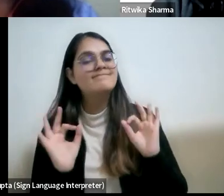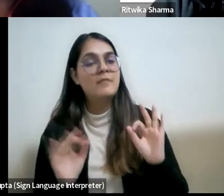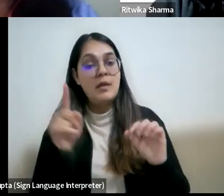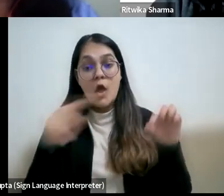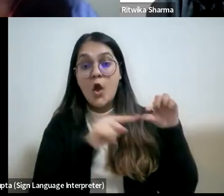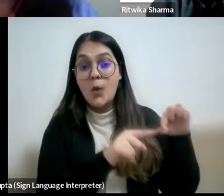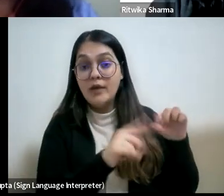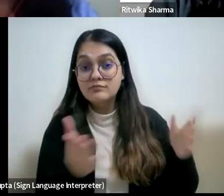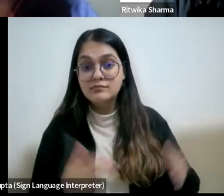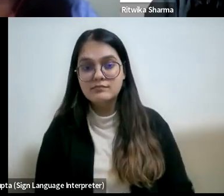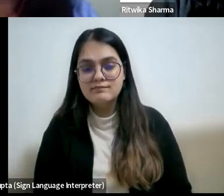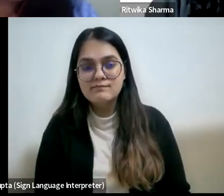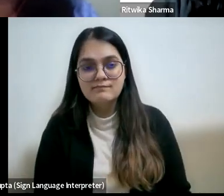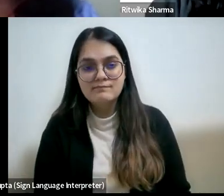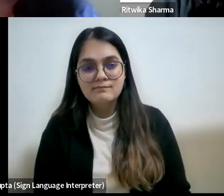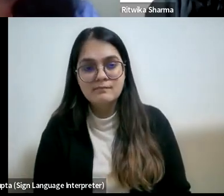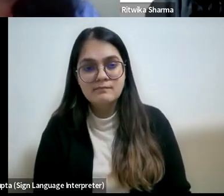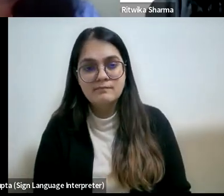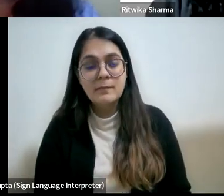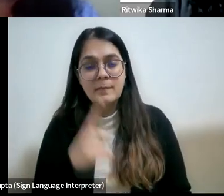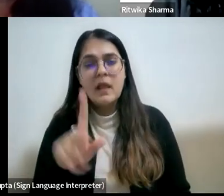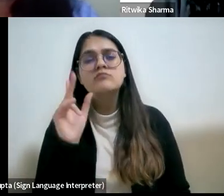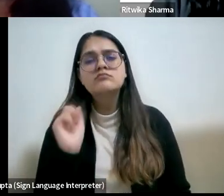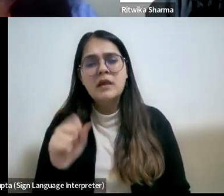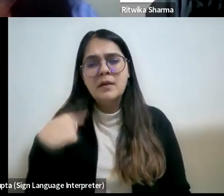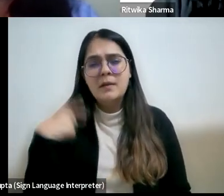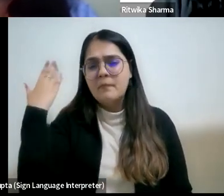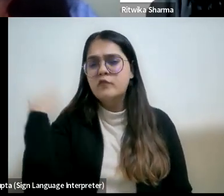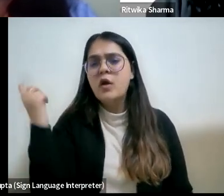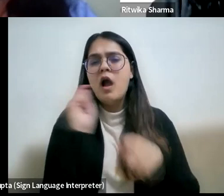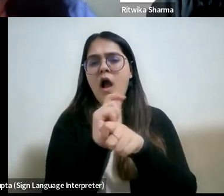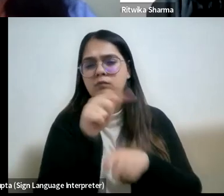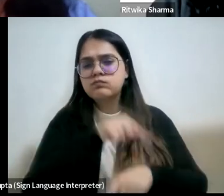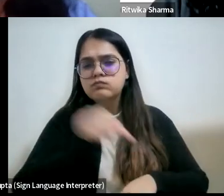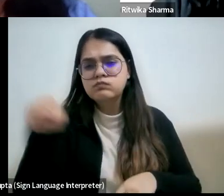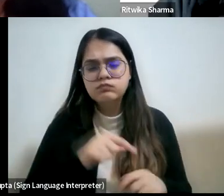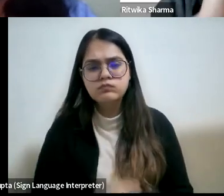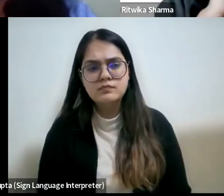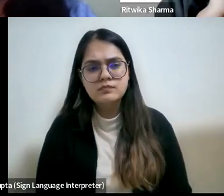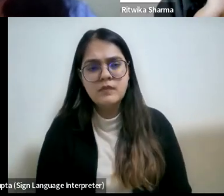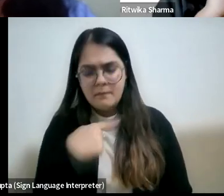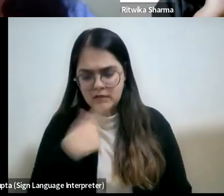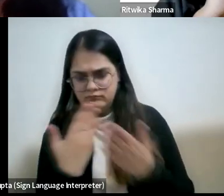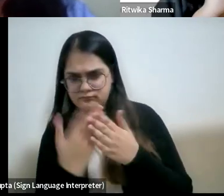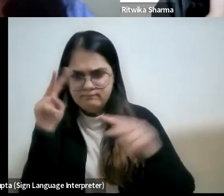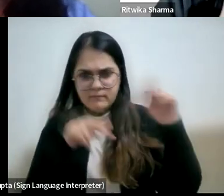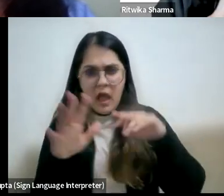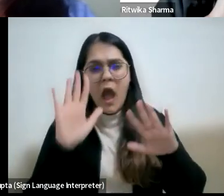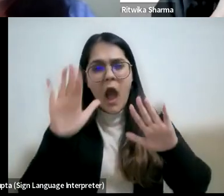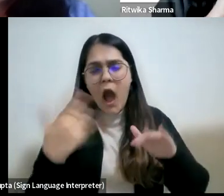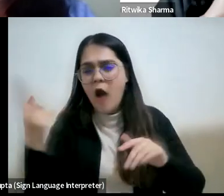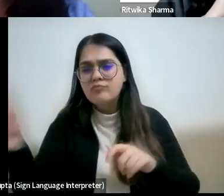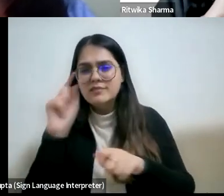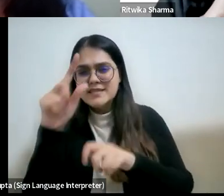question. It was actually quite exciting times when I was in the fields once again, studying the impact of CAA at the